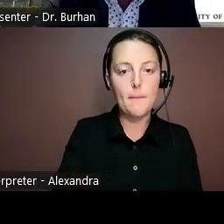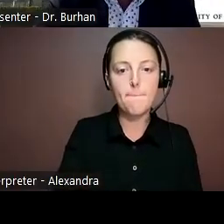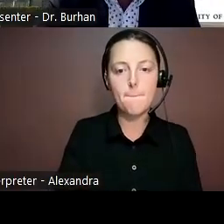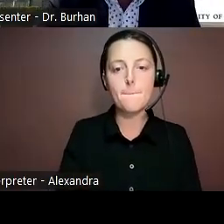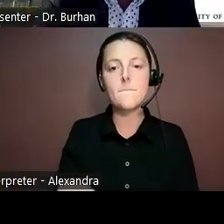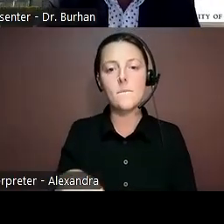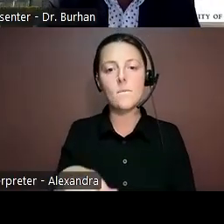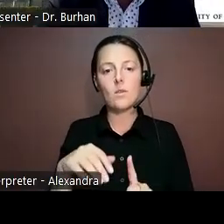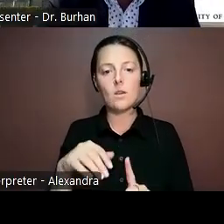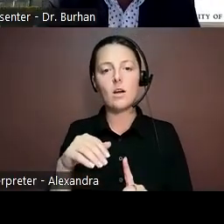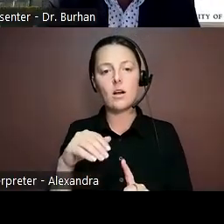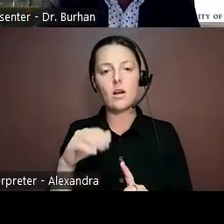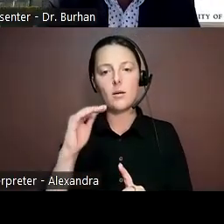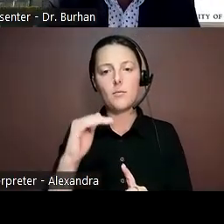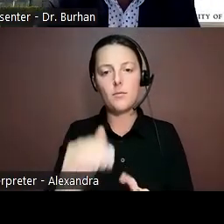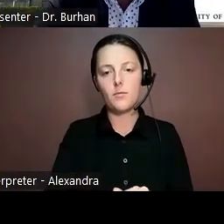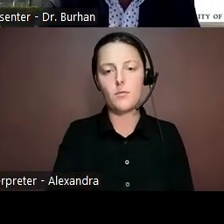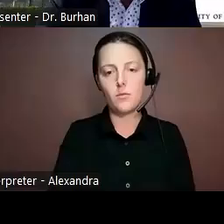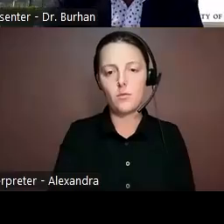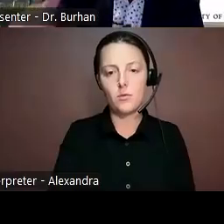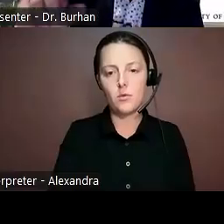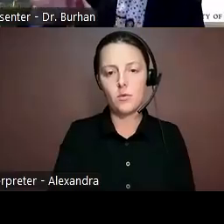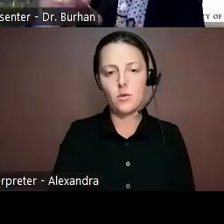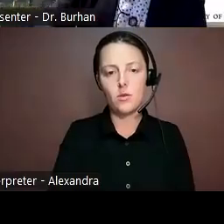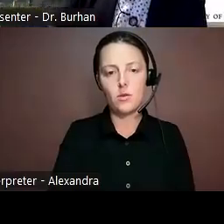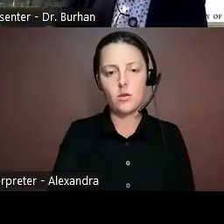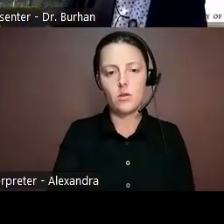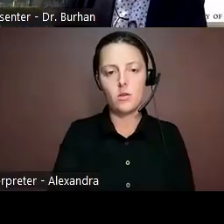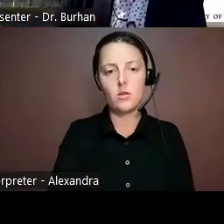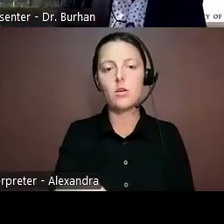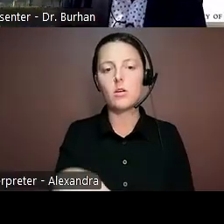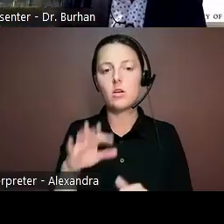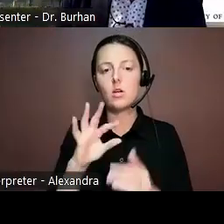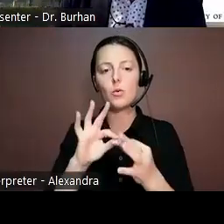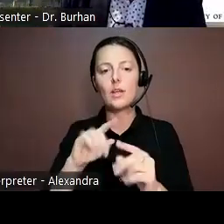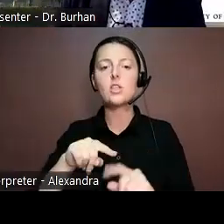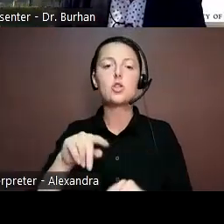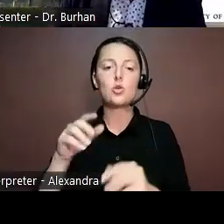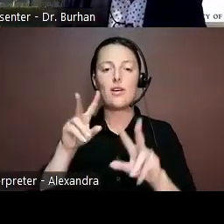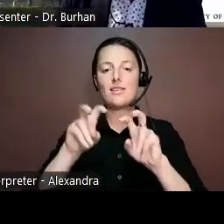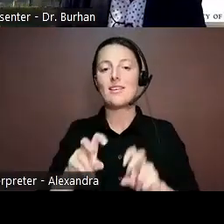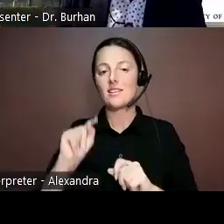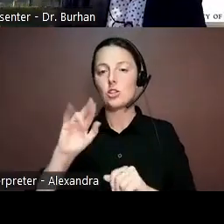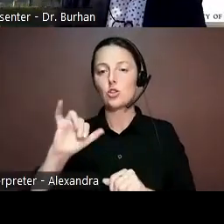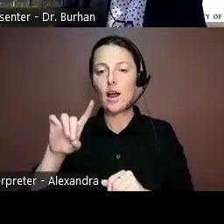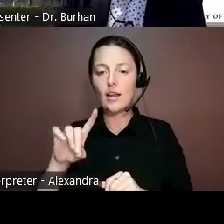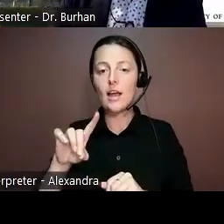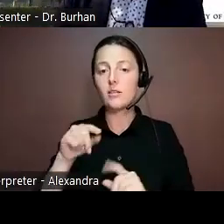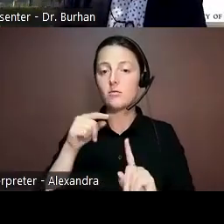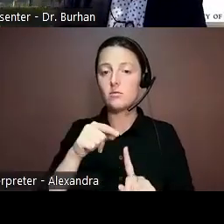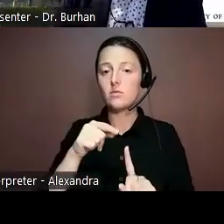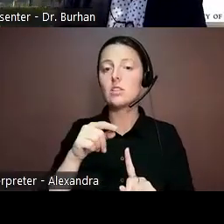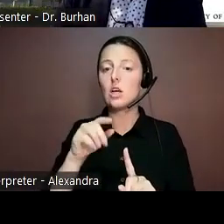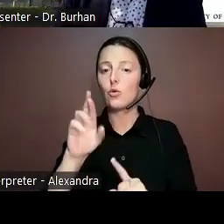think the study that I cited from Dr. Raji and his team from CAMH, they